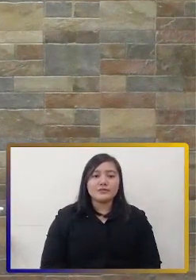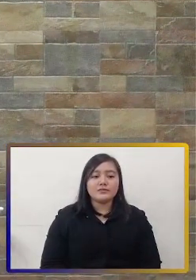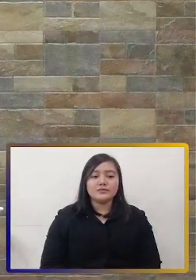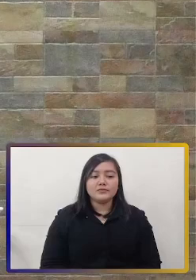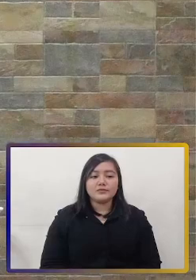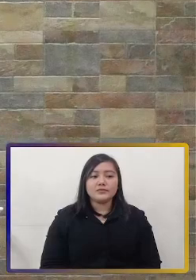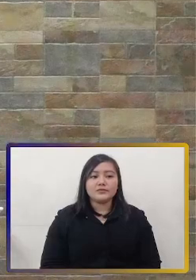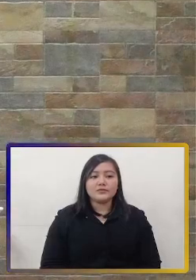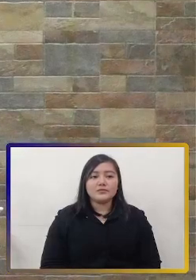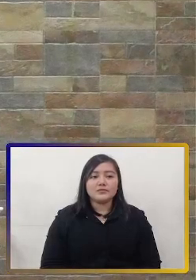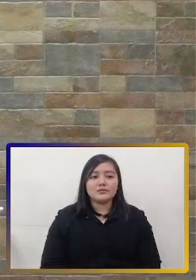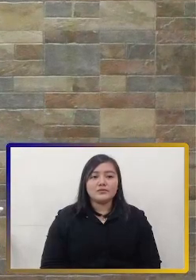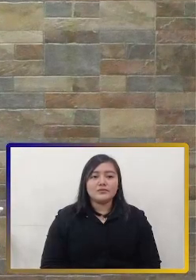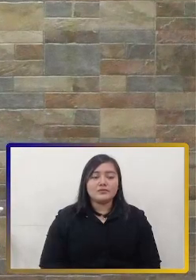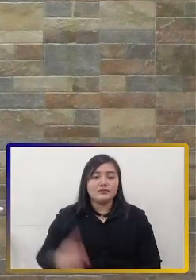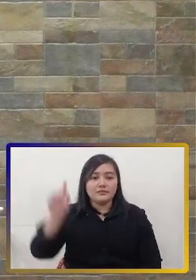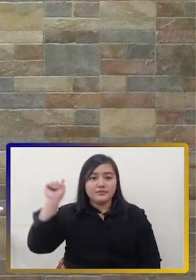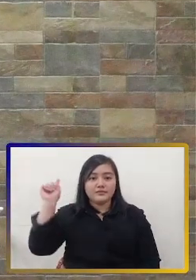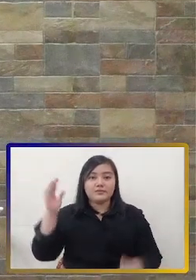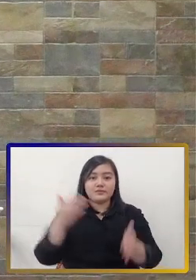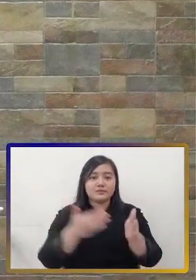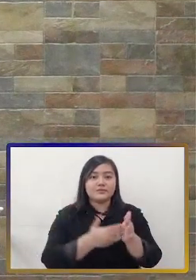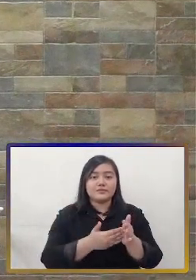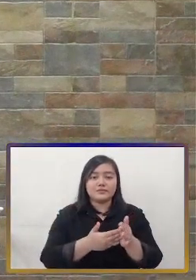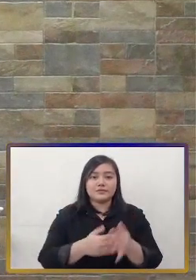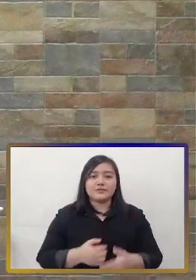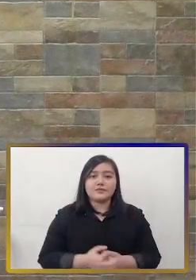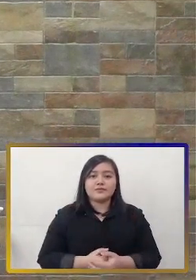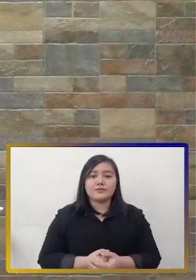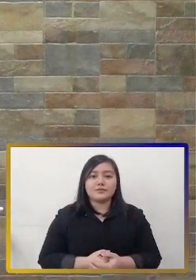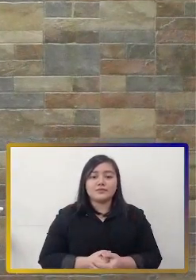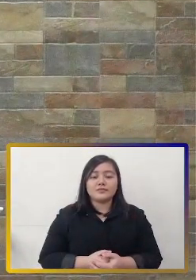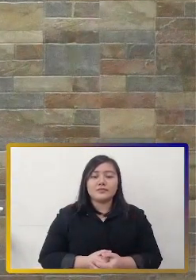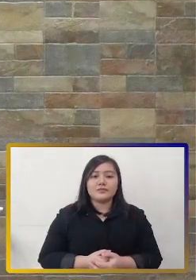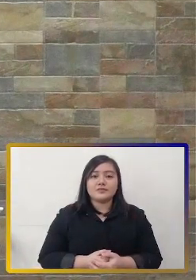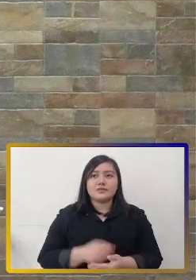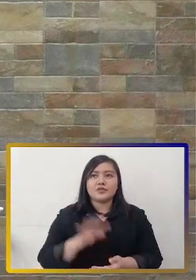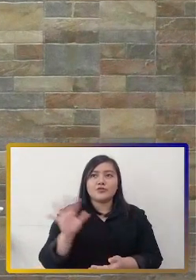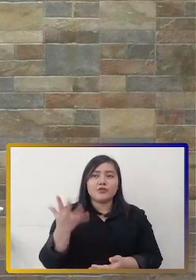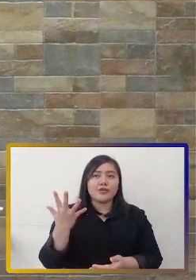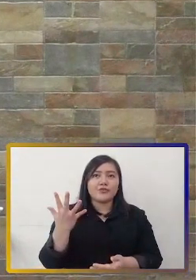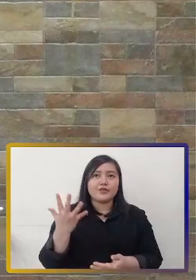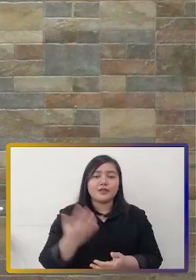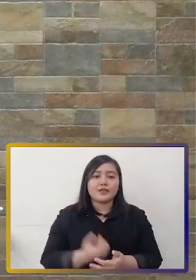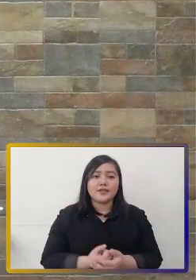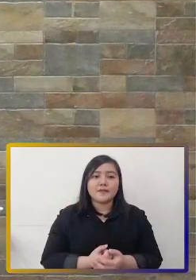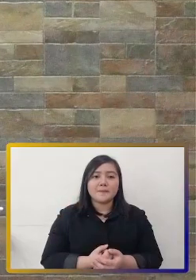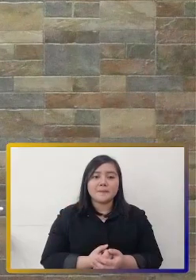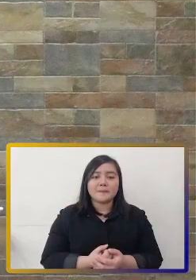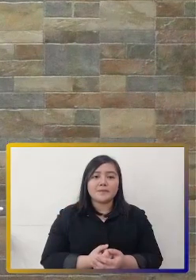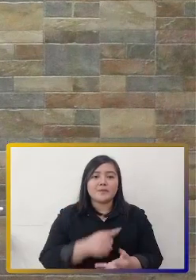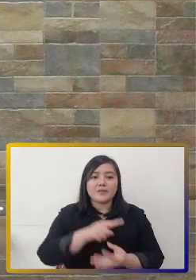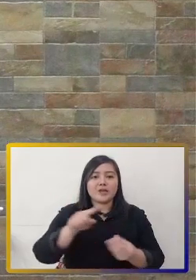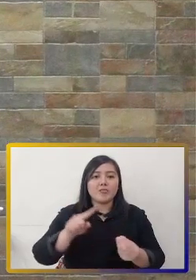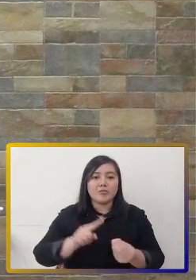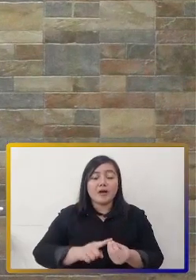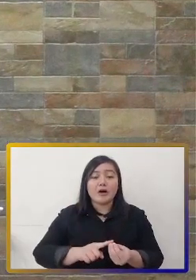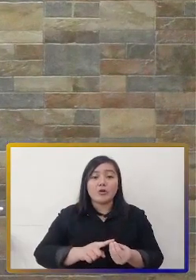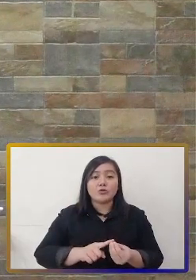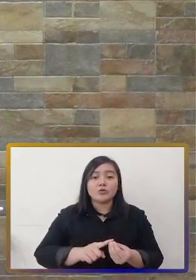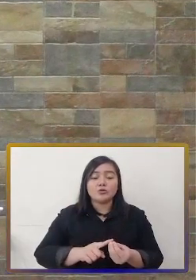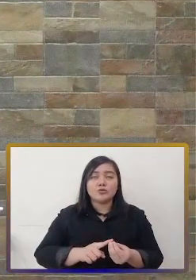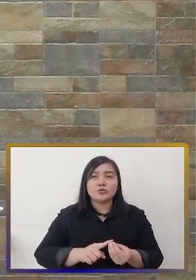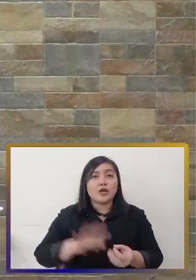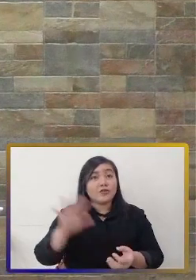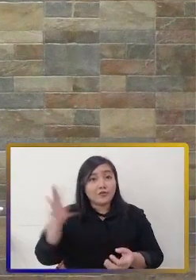one and then we'll be done. Panlima po. Alright? Panlima, as far as the personalities of the first